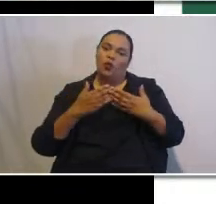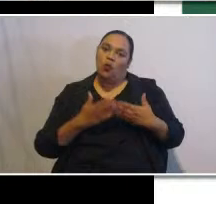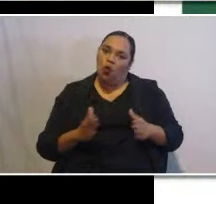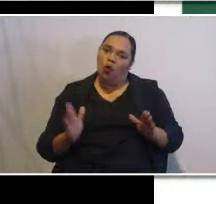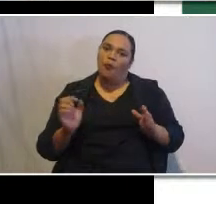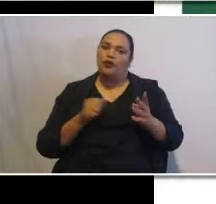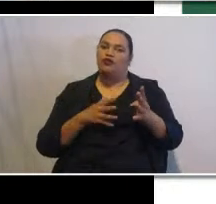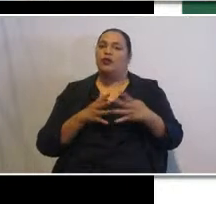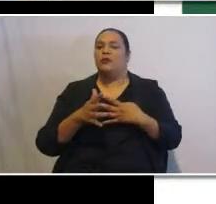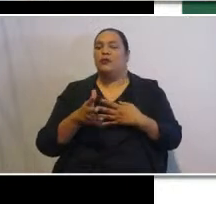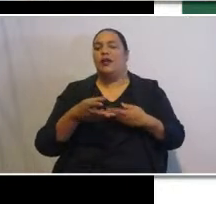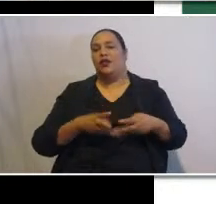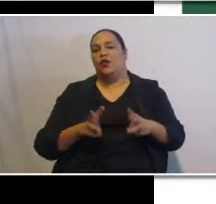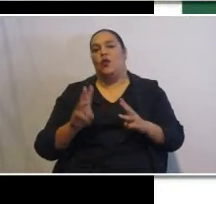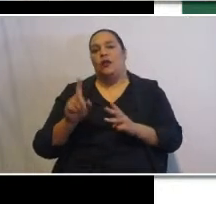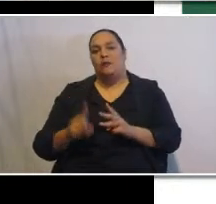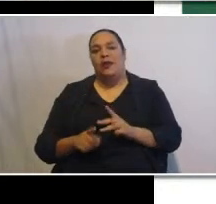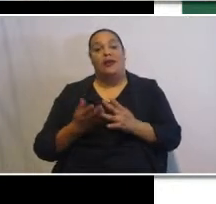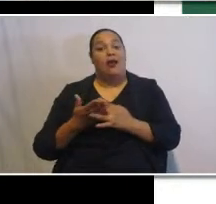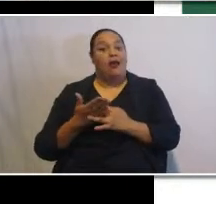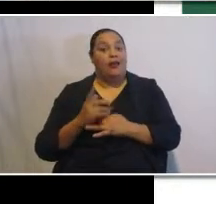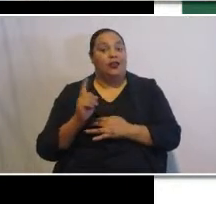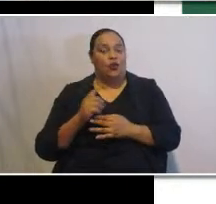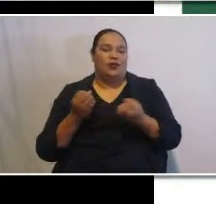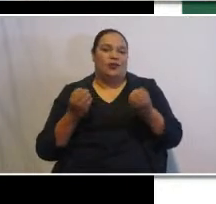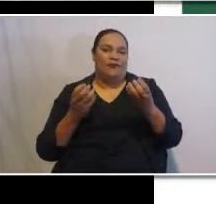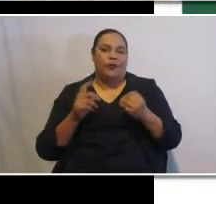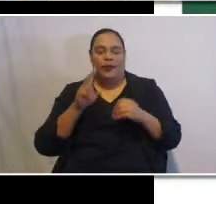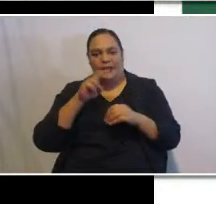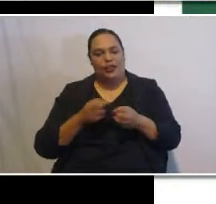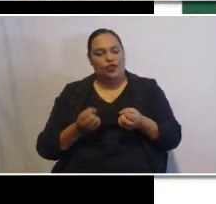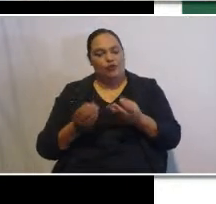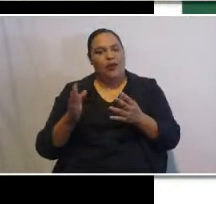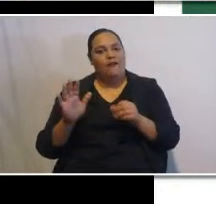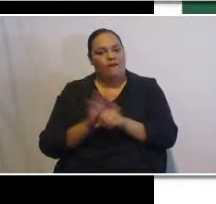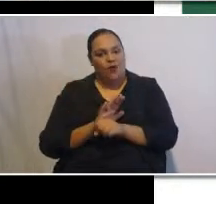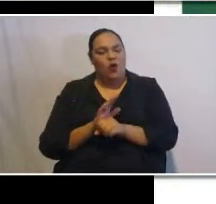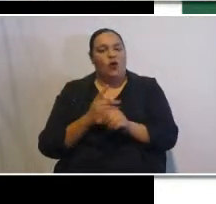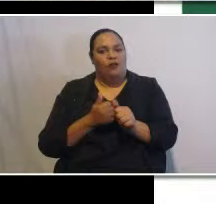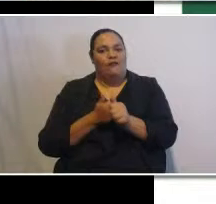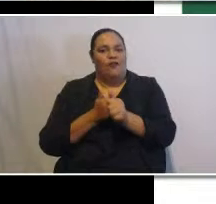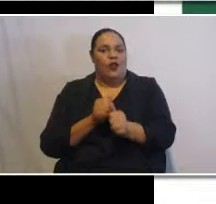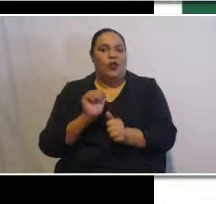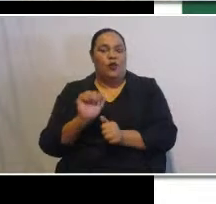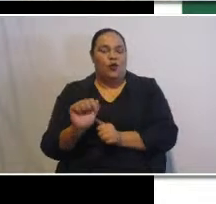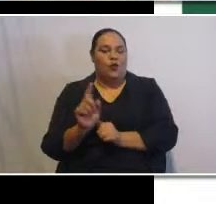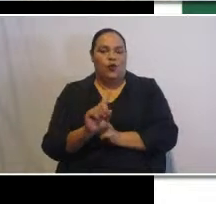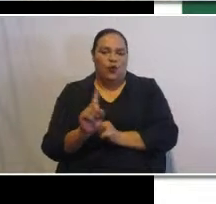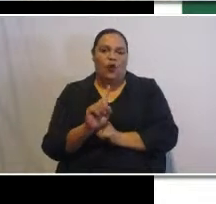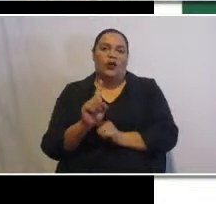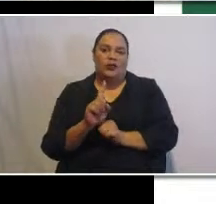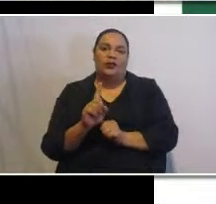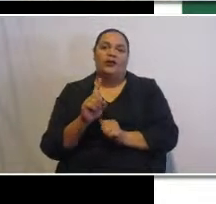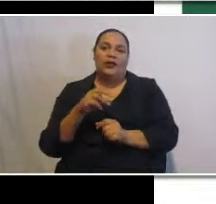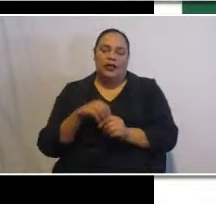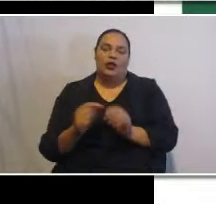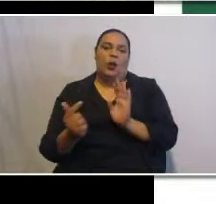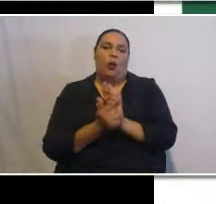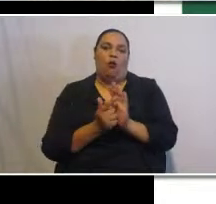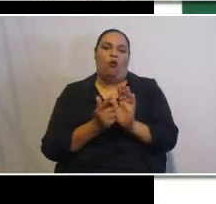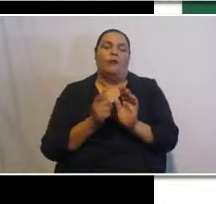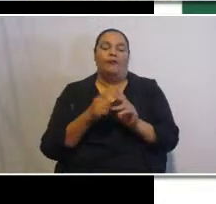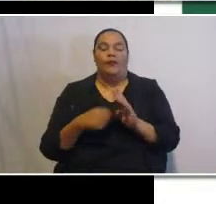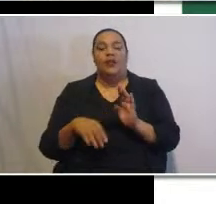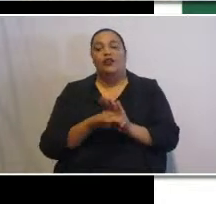and transparent manner, and access to information must be provided in accordance to and within the law.